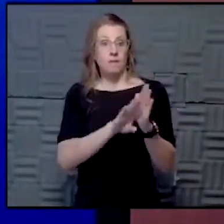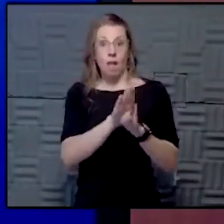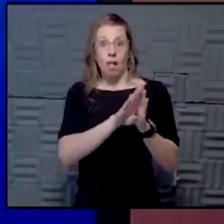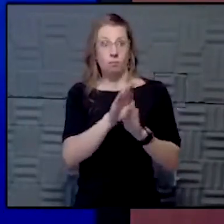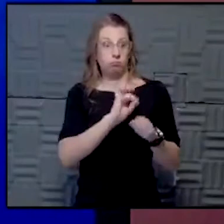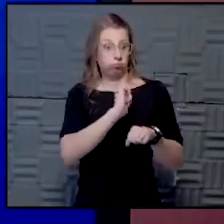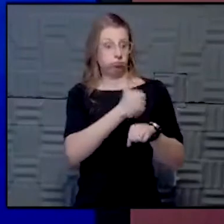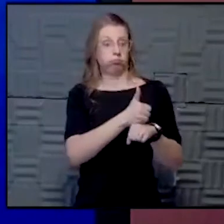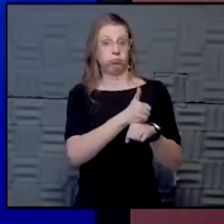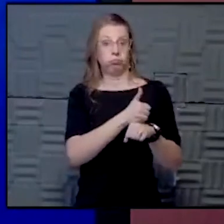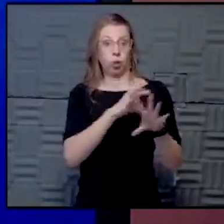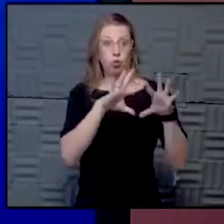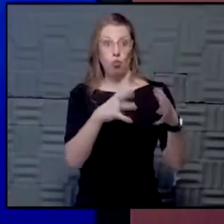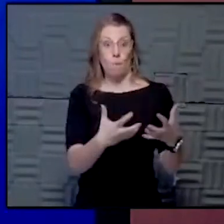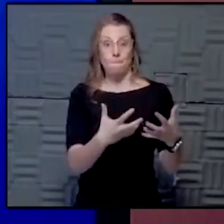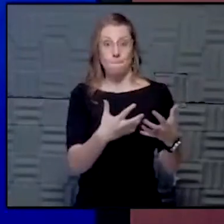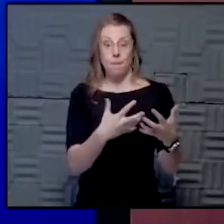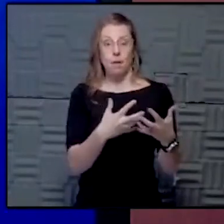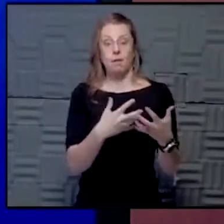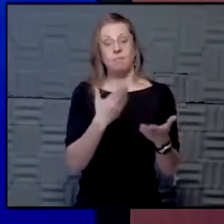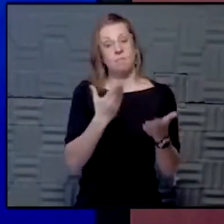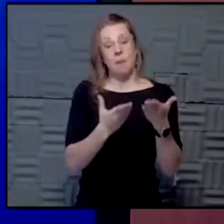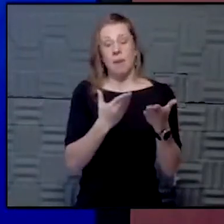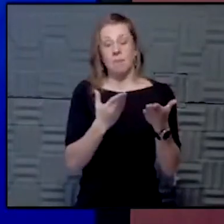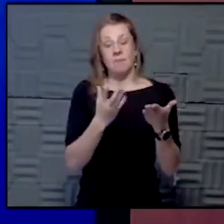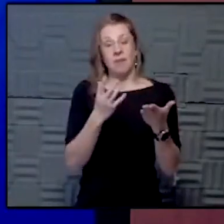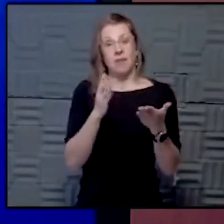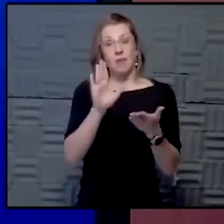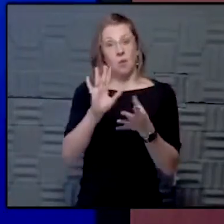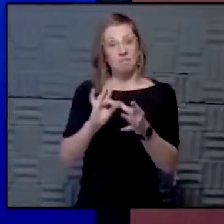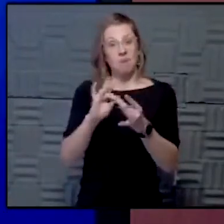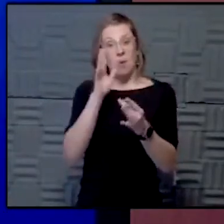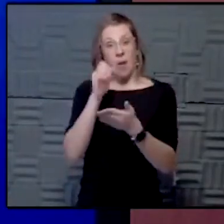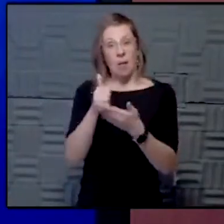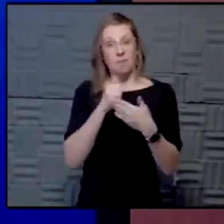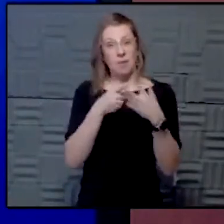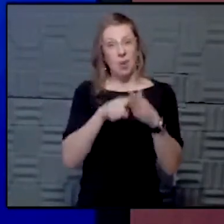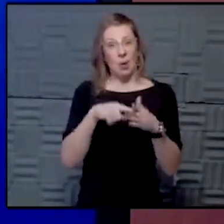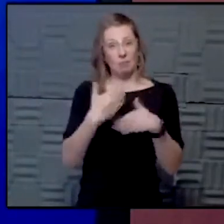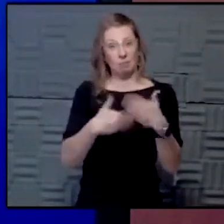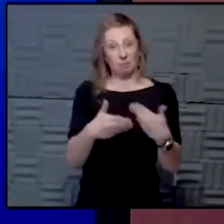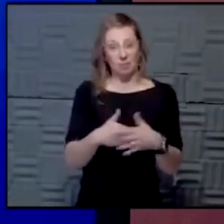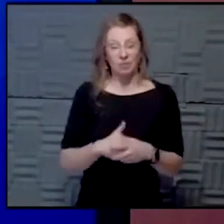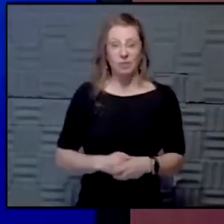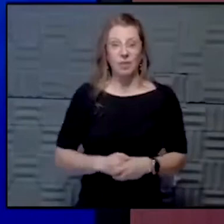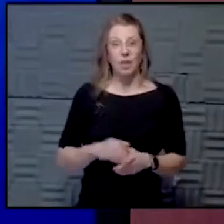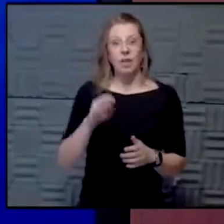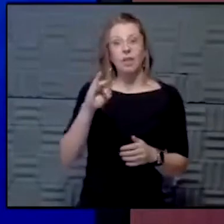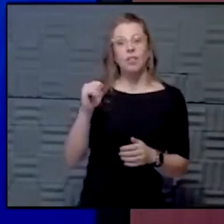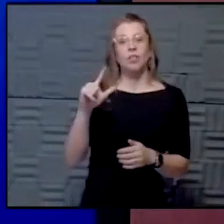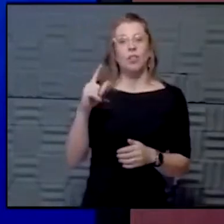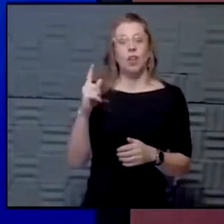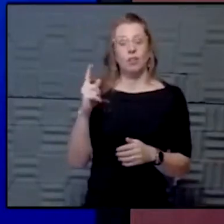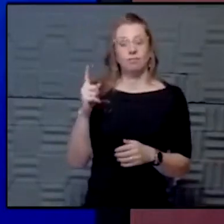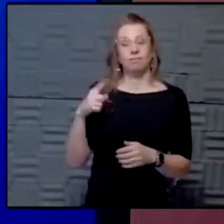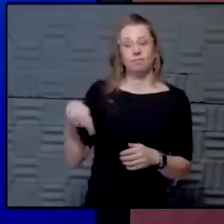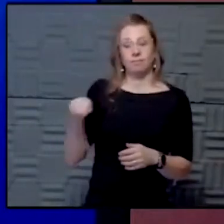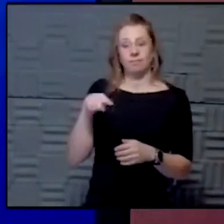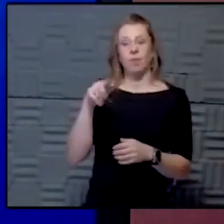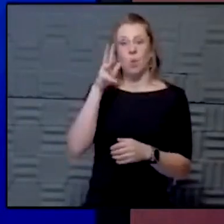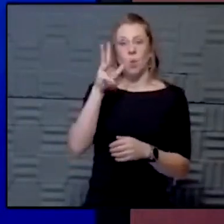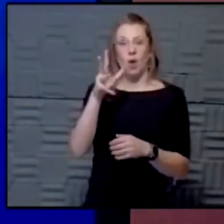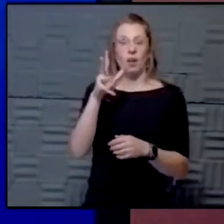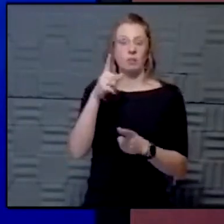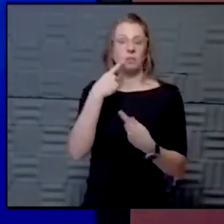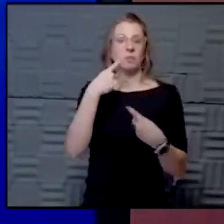exactly the sort of nudge we need. So very much appreciate that, and Jill and the team will be sure to get you answers, and we'll share